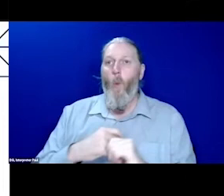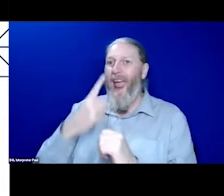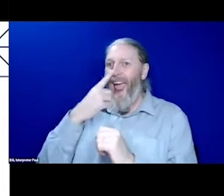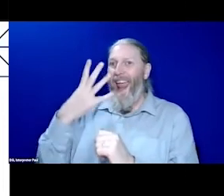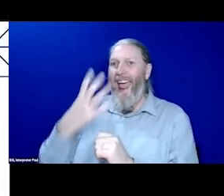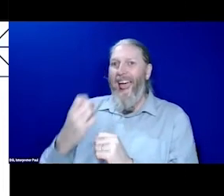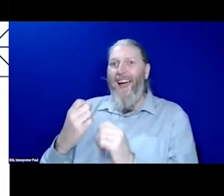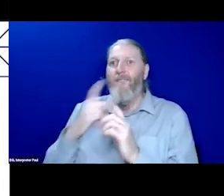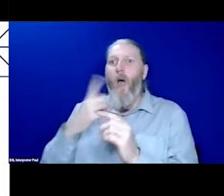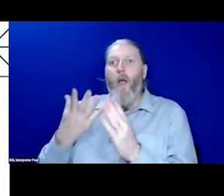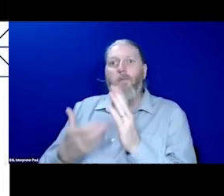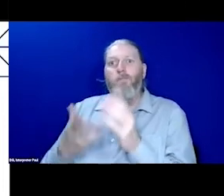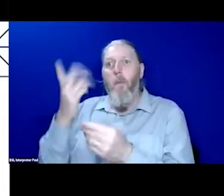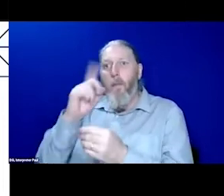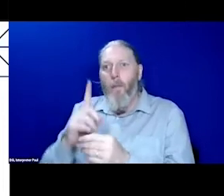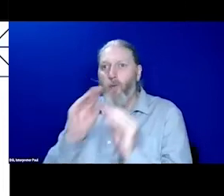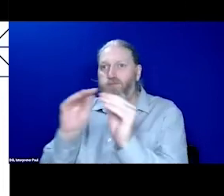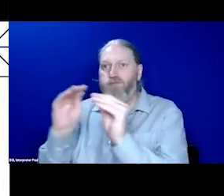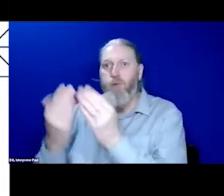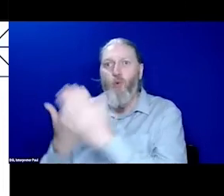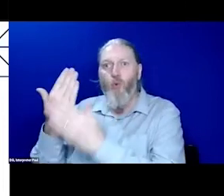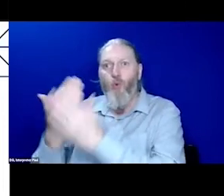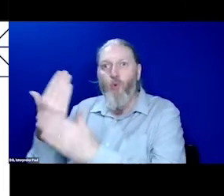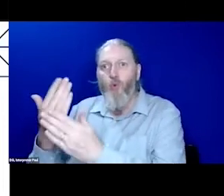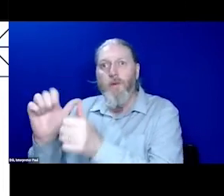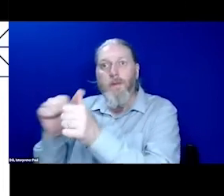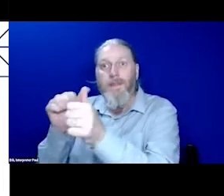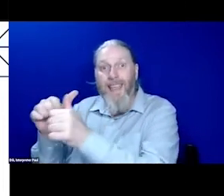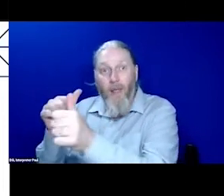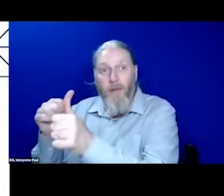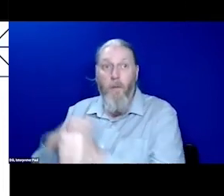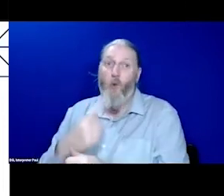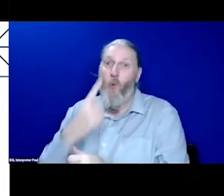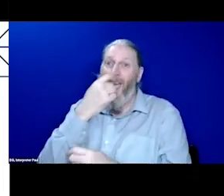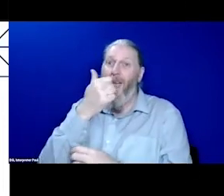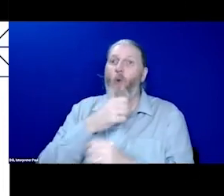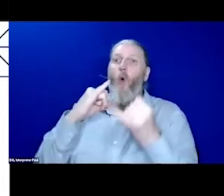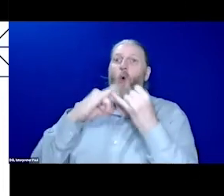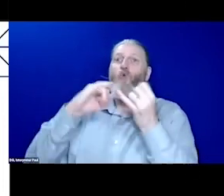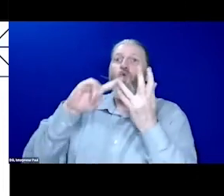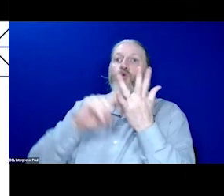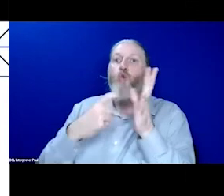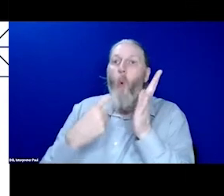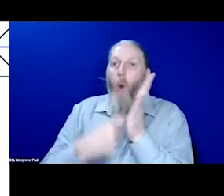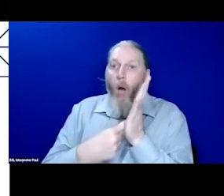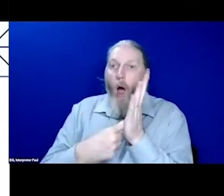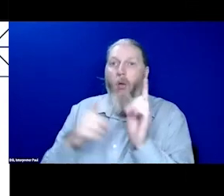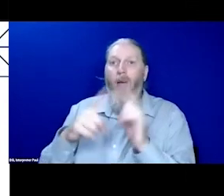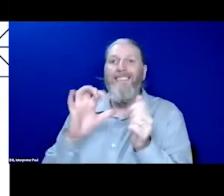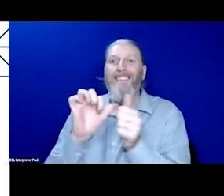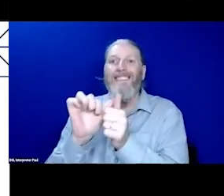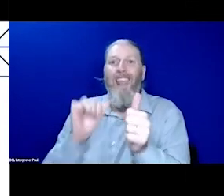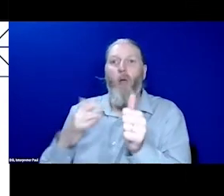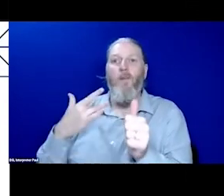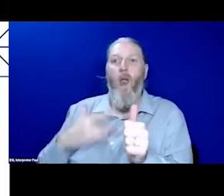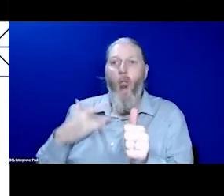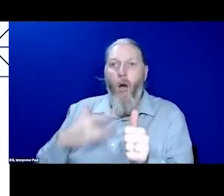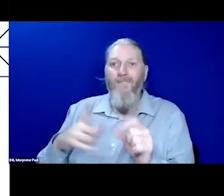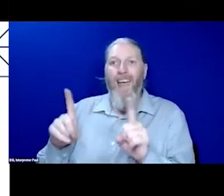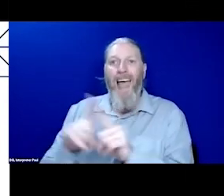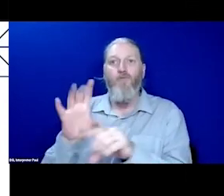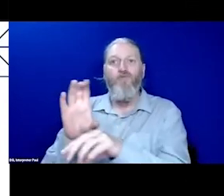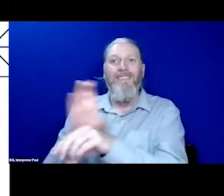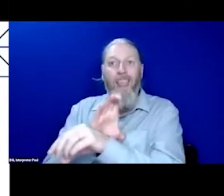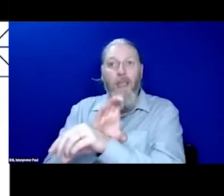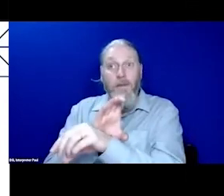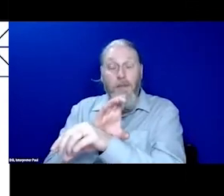many examples of this, but SOLAR is one of them, Skills for Life, Adjustment and Resilience, that's shown really great promise in